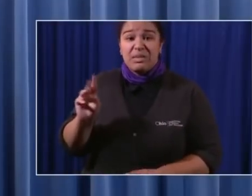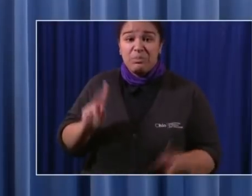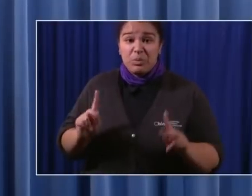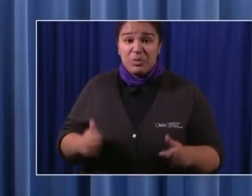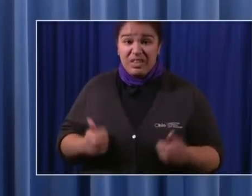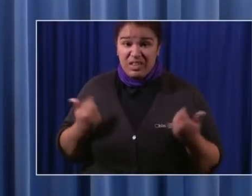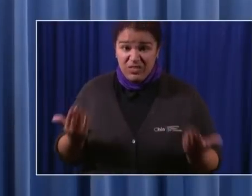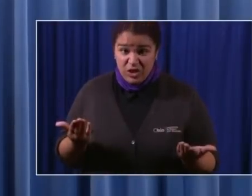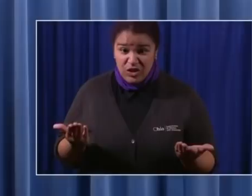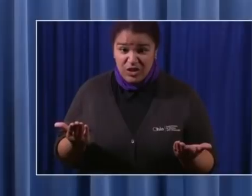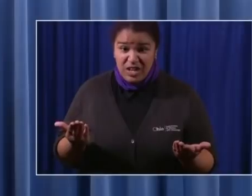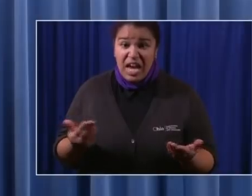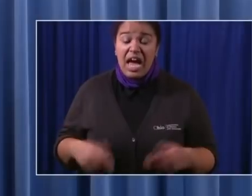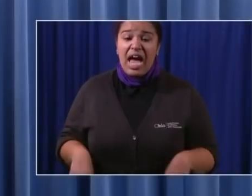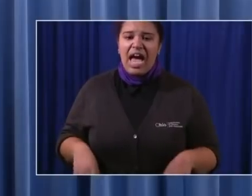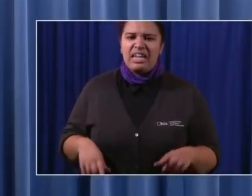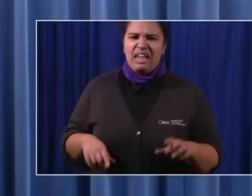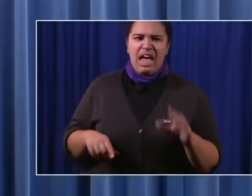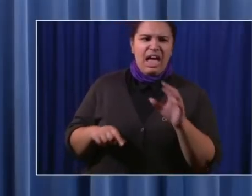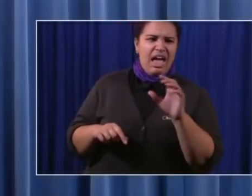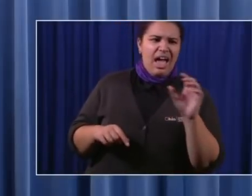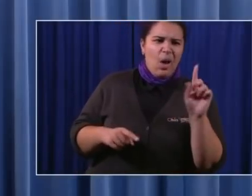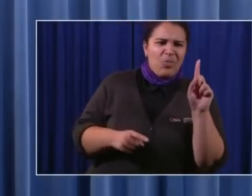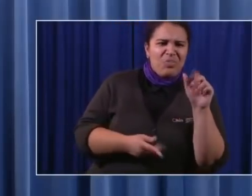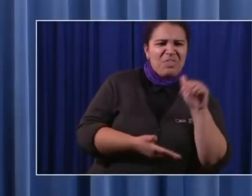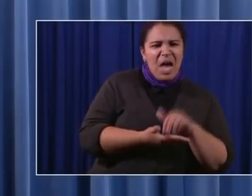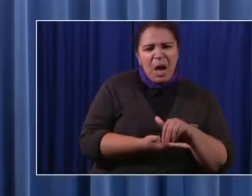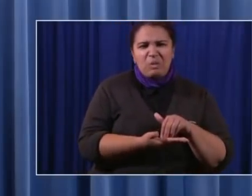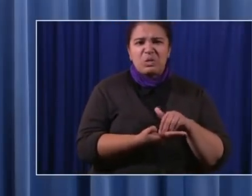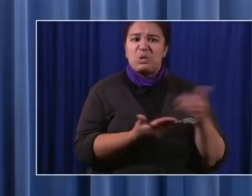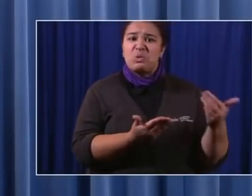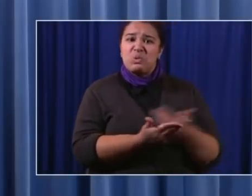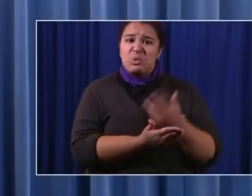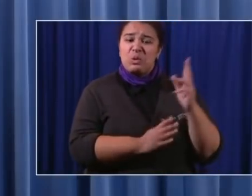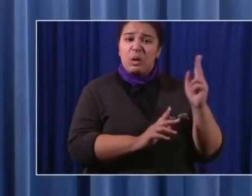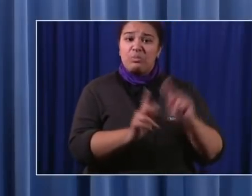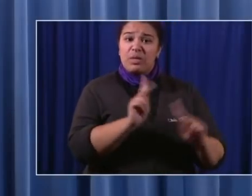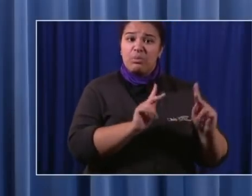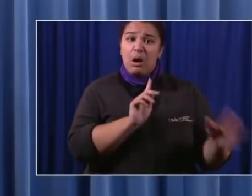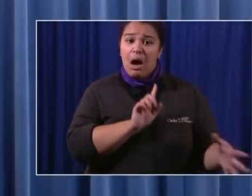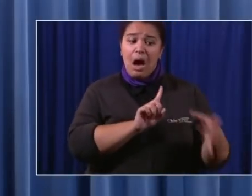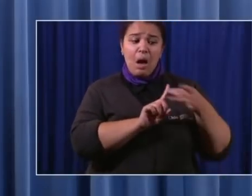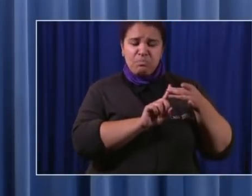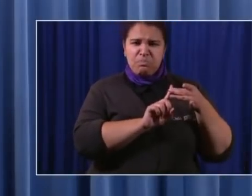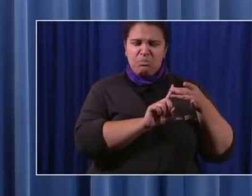percentage of the population. Can you explain why that is such a concern?